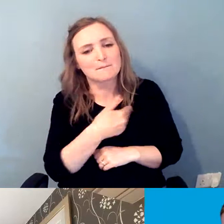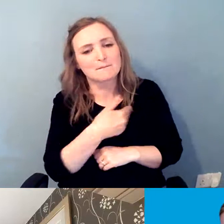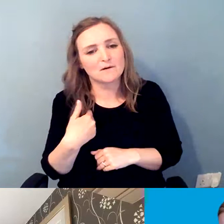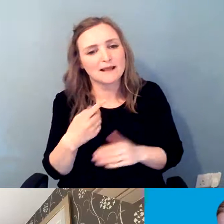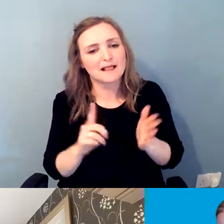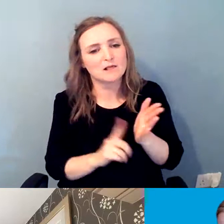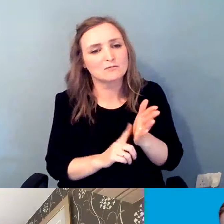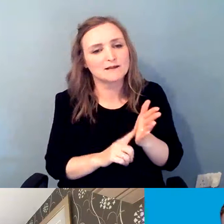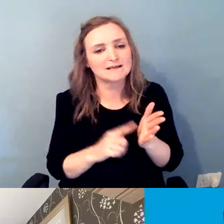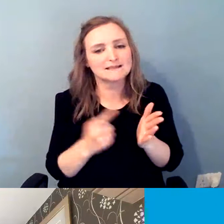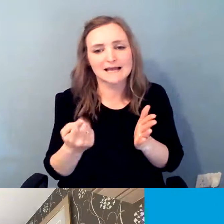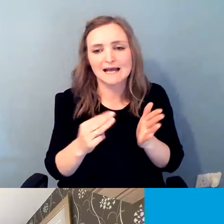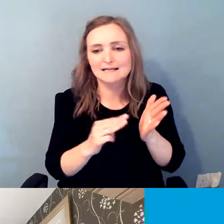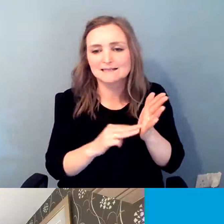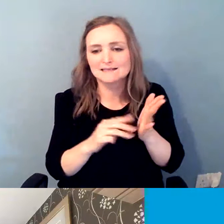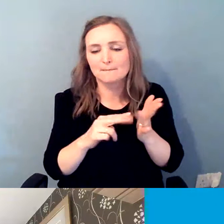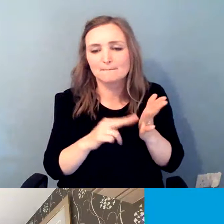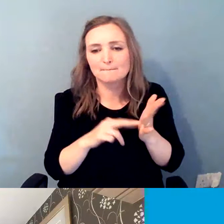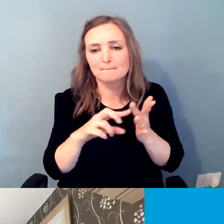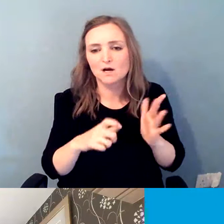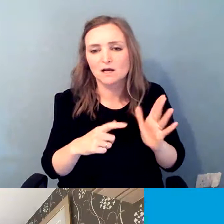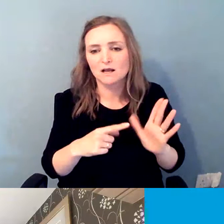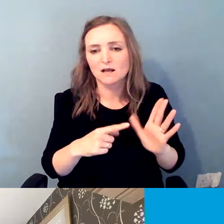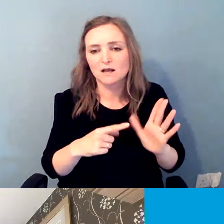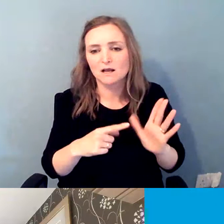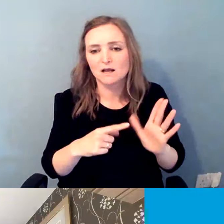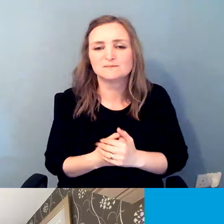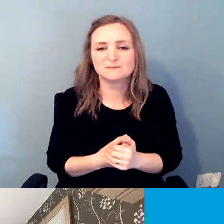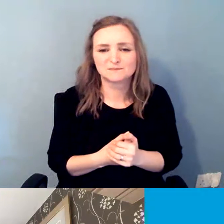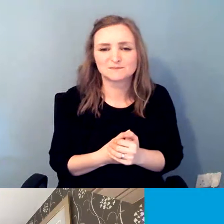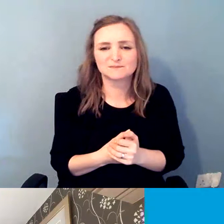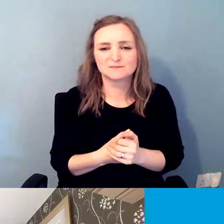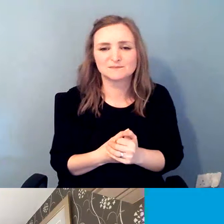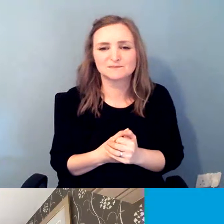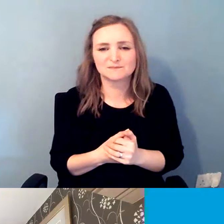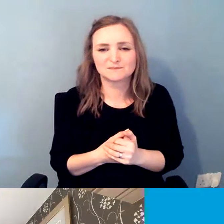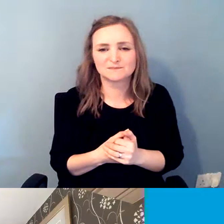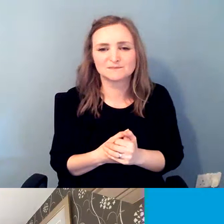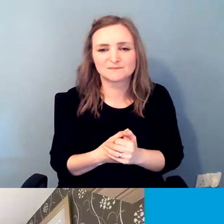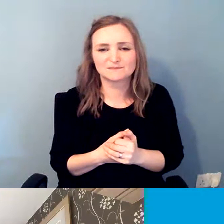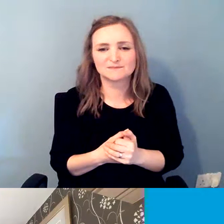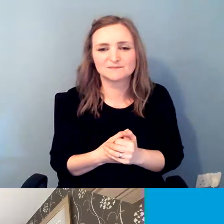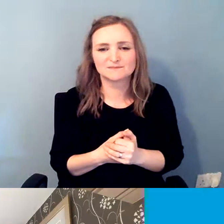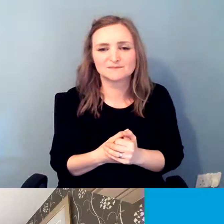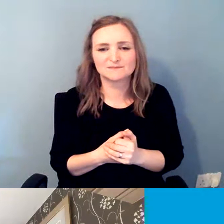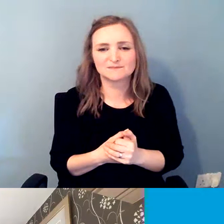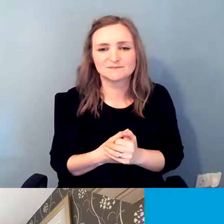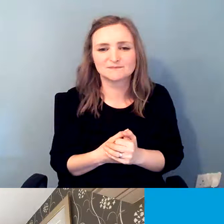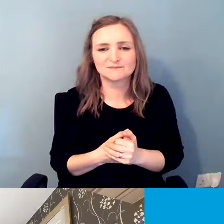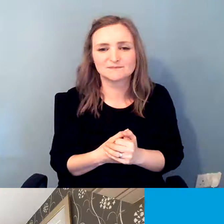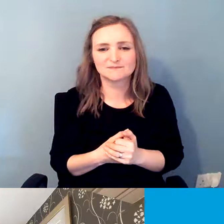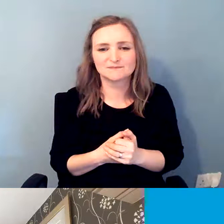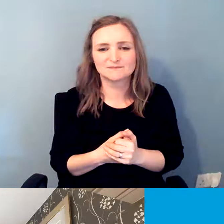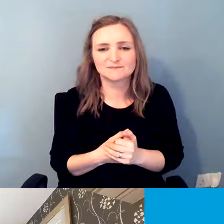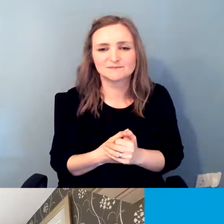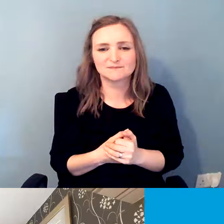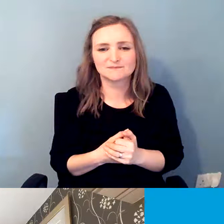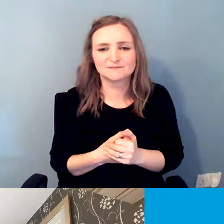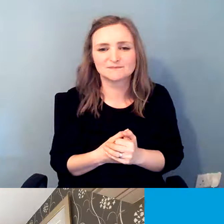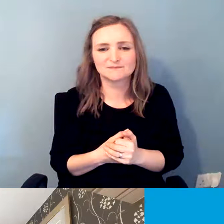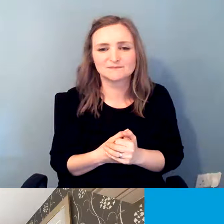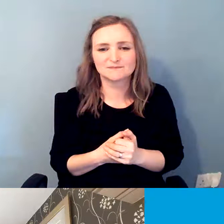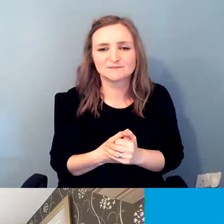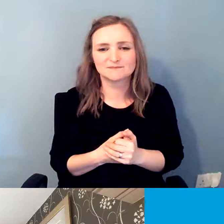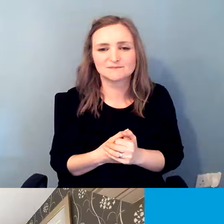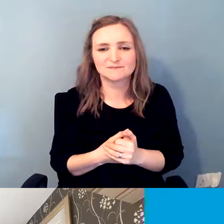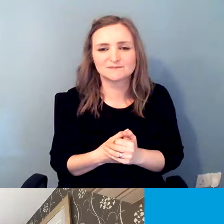Monica. My two very quick questions, I think, pale into insignificance after having heard Stella's story. So I just like to